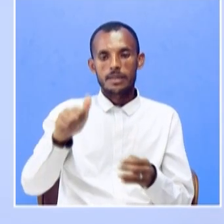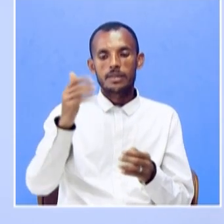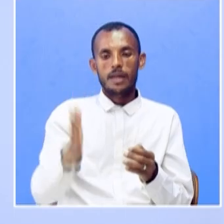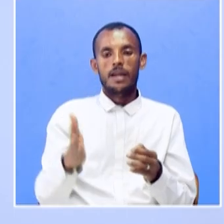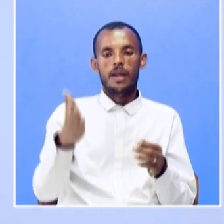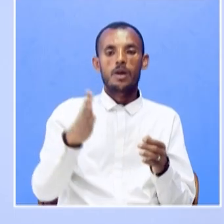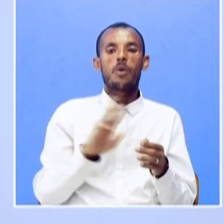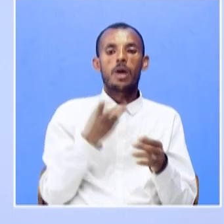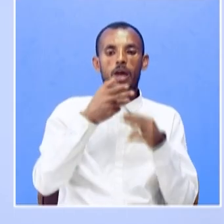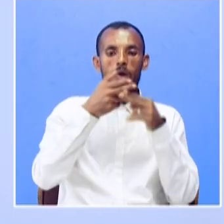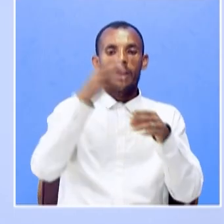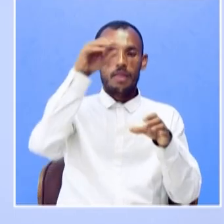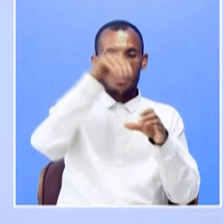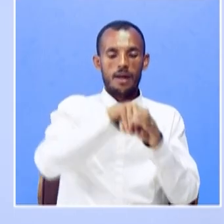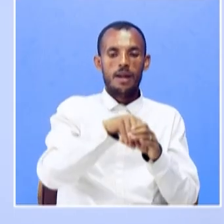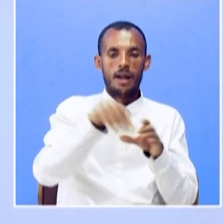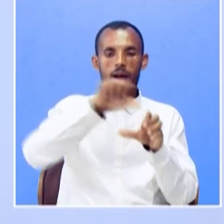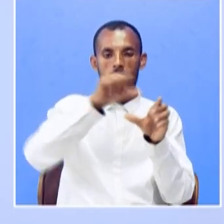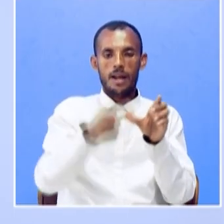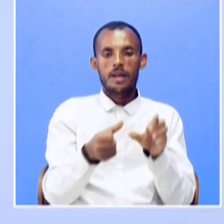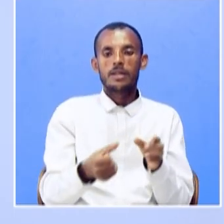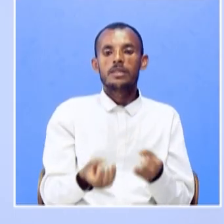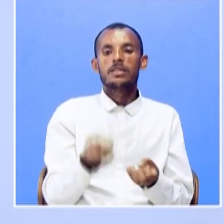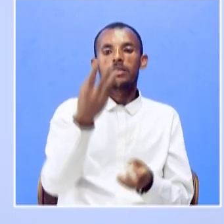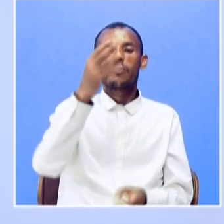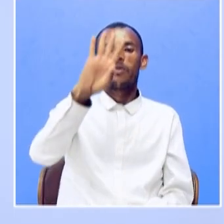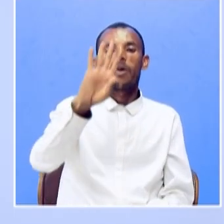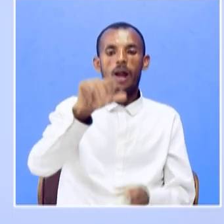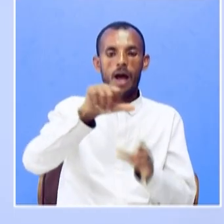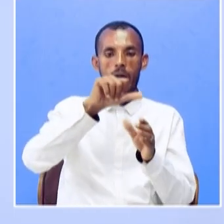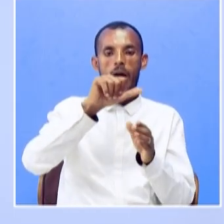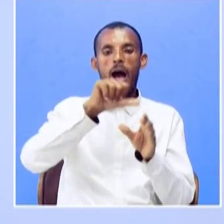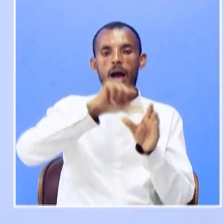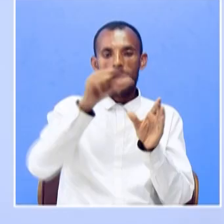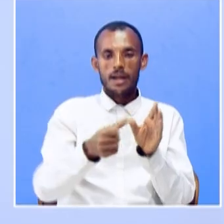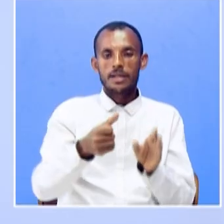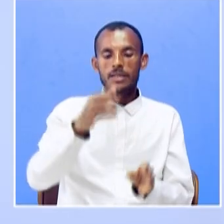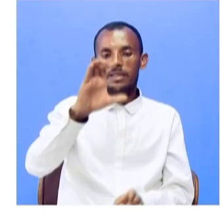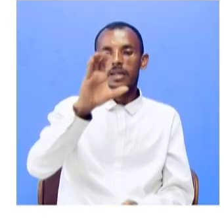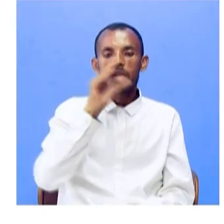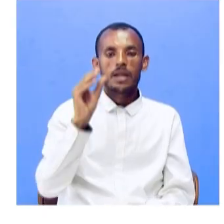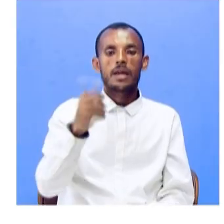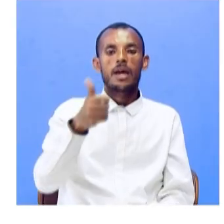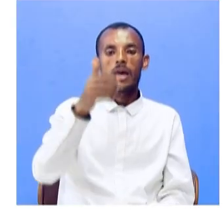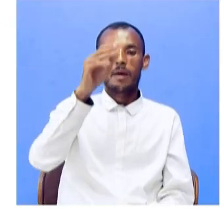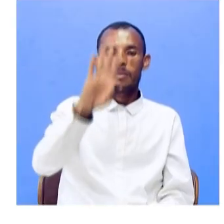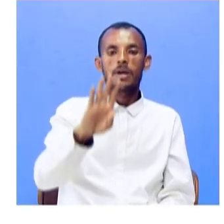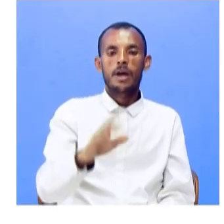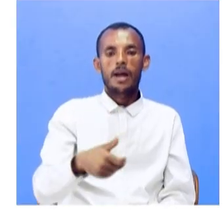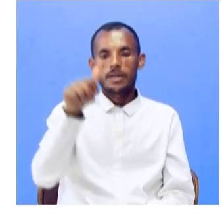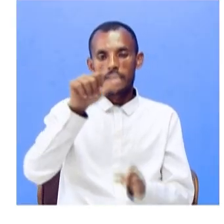see. Thus, four angles, this one, the angle formed by side CA and AB, another